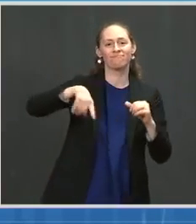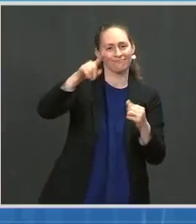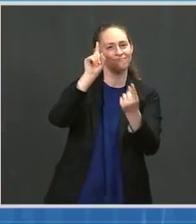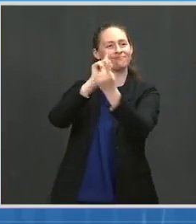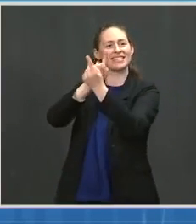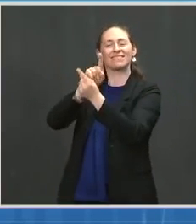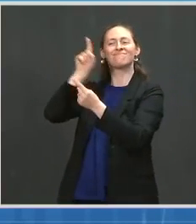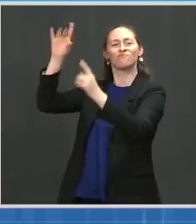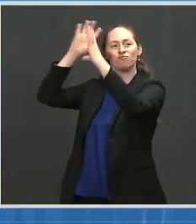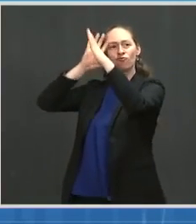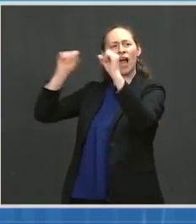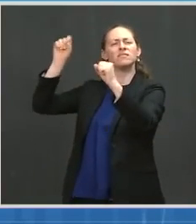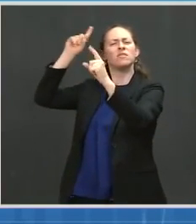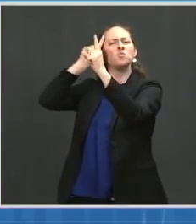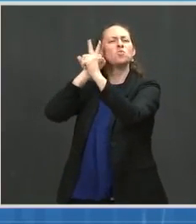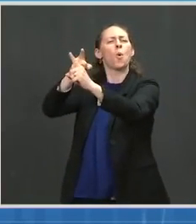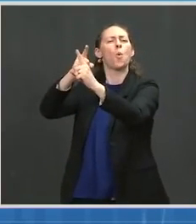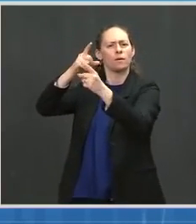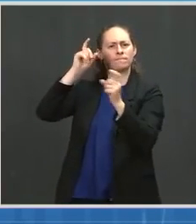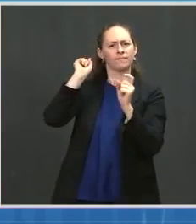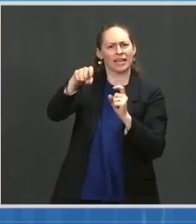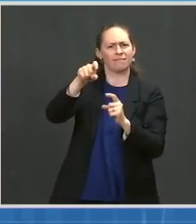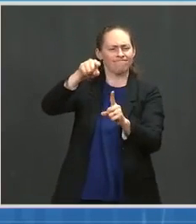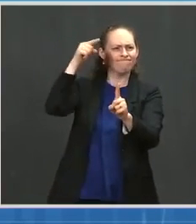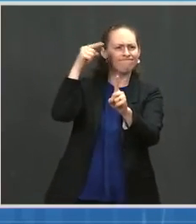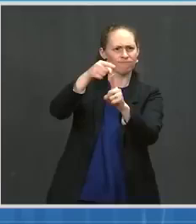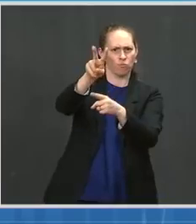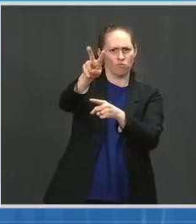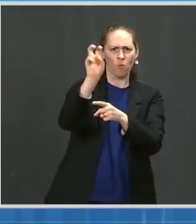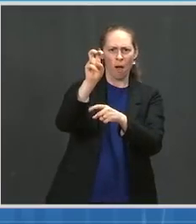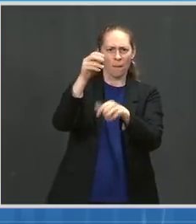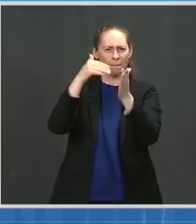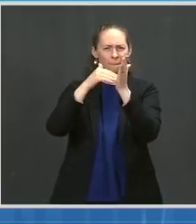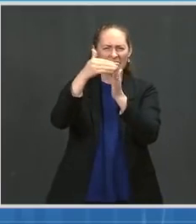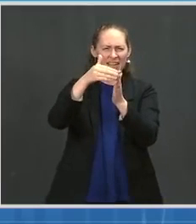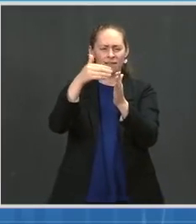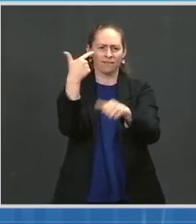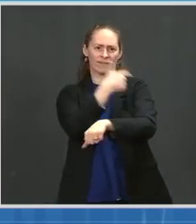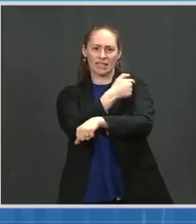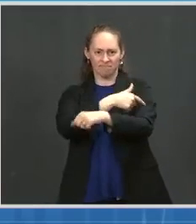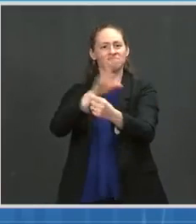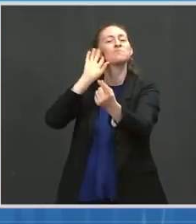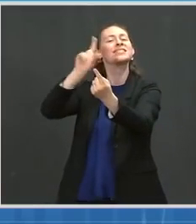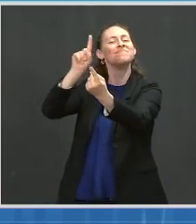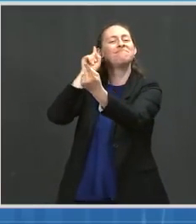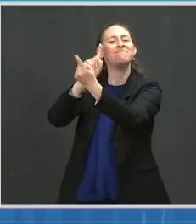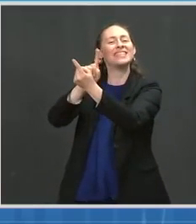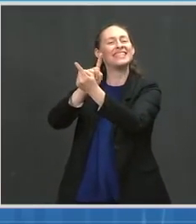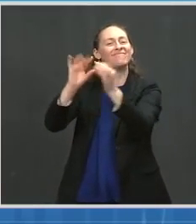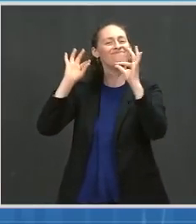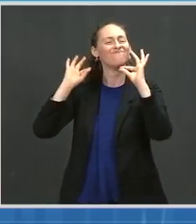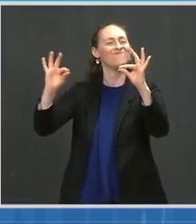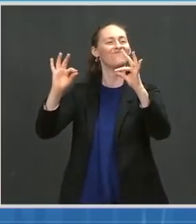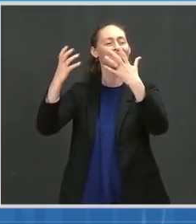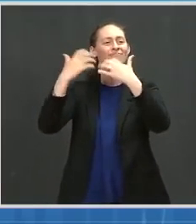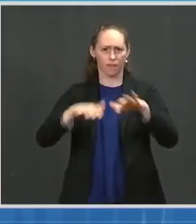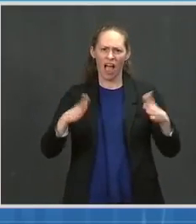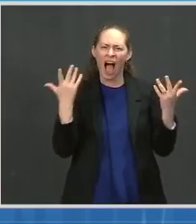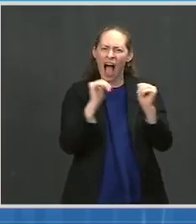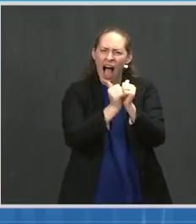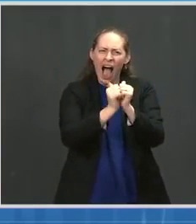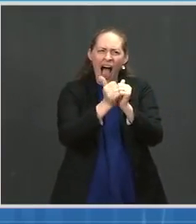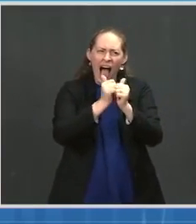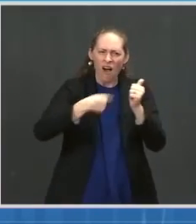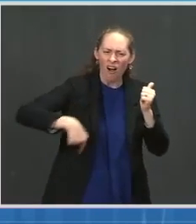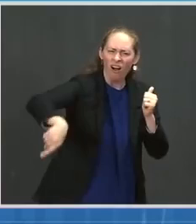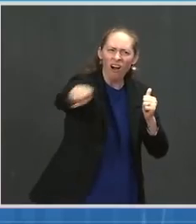200 million shots in his first 100 days. This is only possible because of our whole-of-government